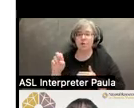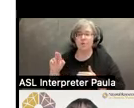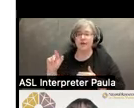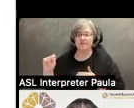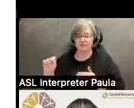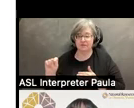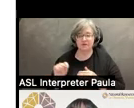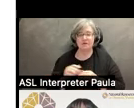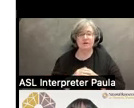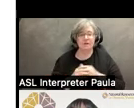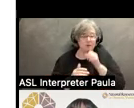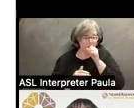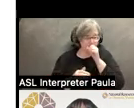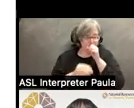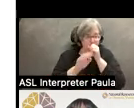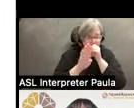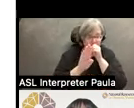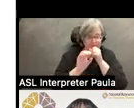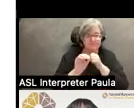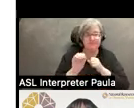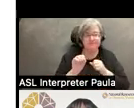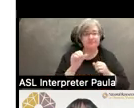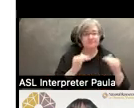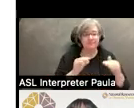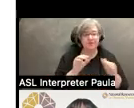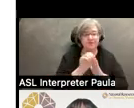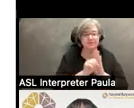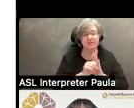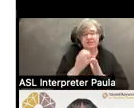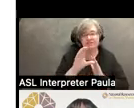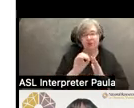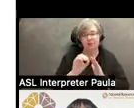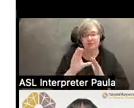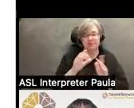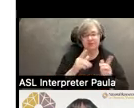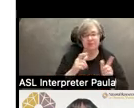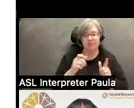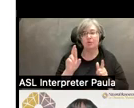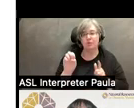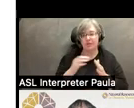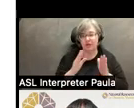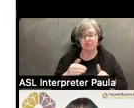the balance of state, COC rapid rehousing, we also use the same rental